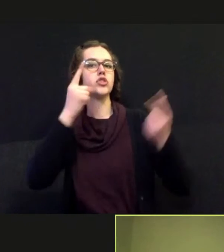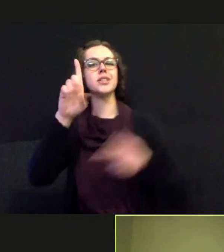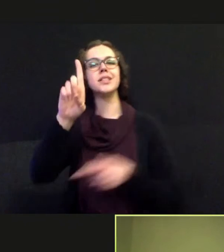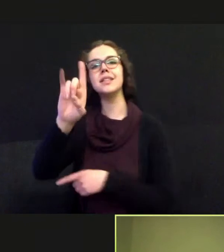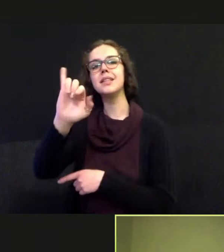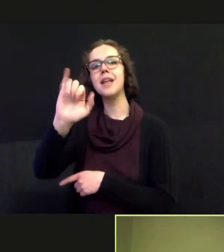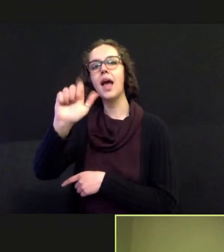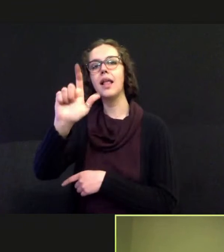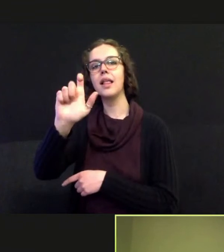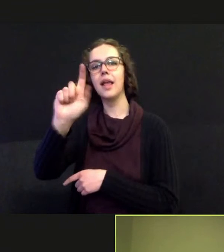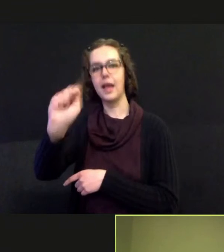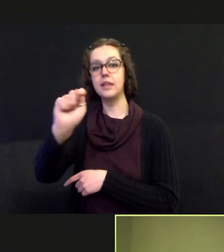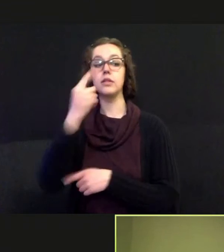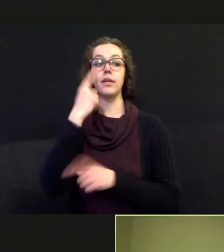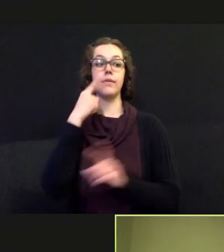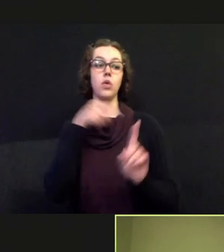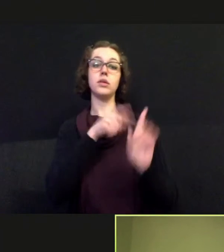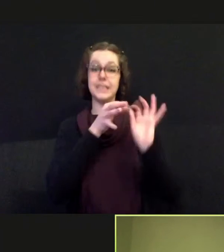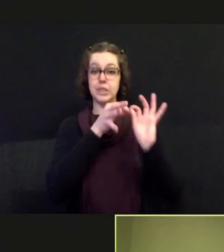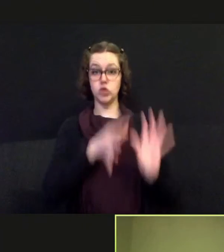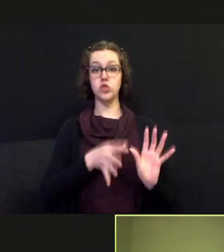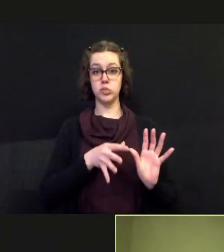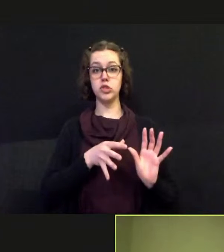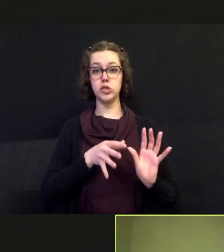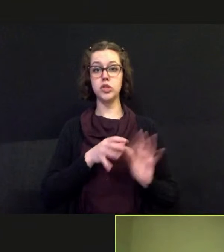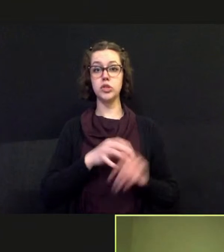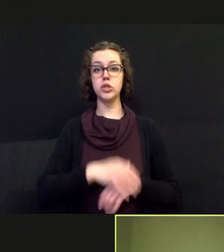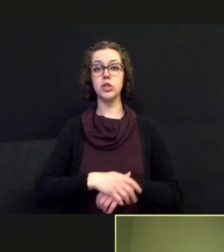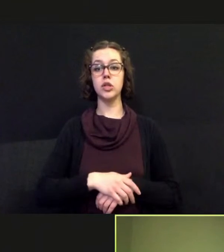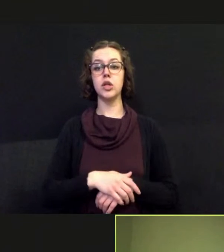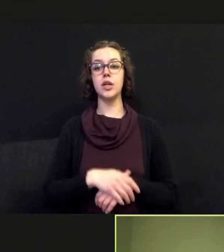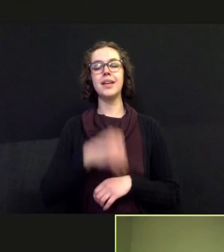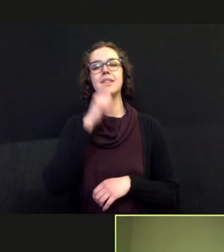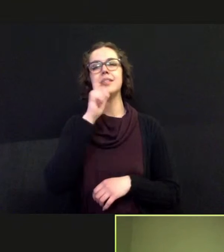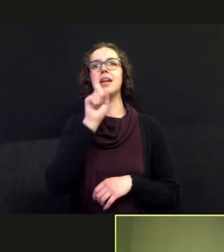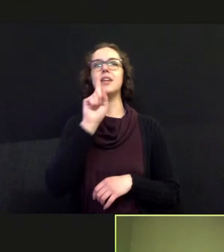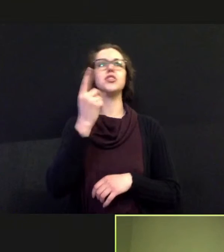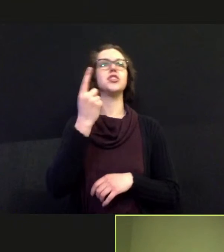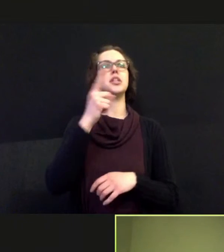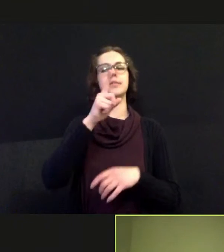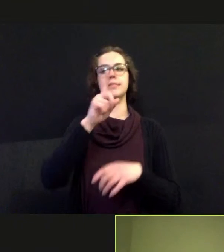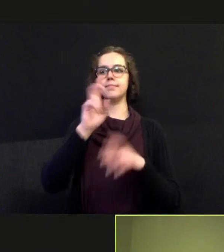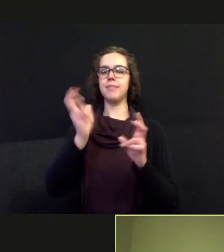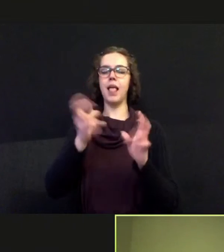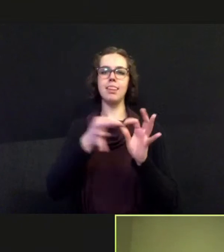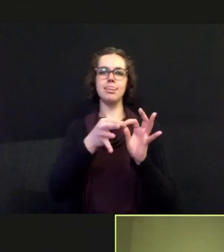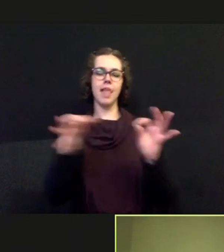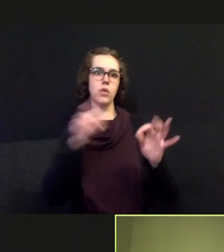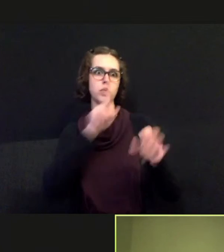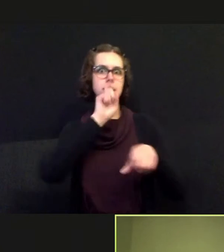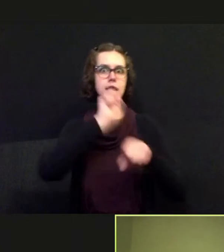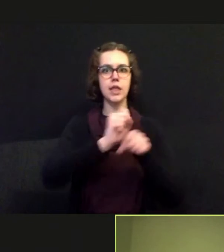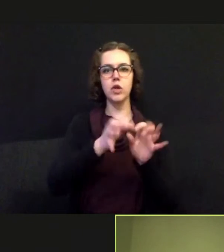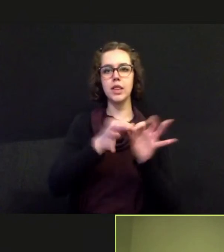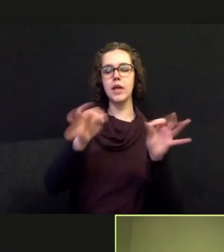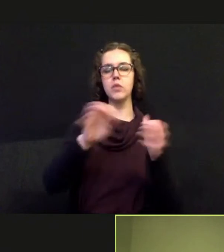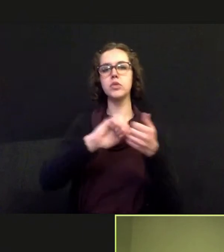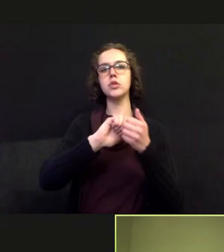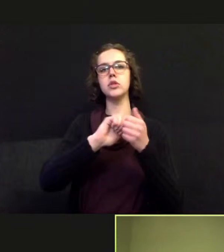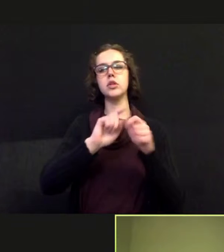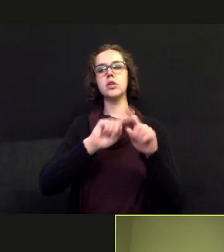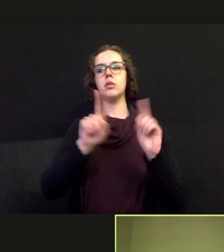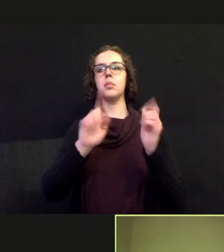interpreter. And it's not just simply about literal language, but also how it interfaces with the language that